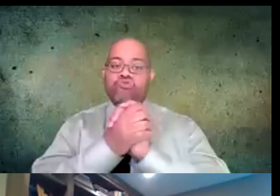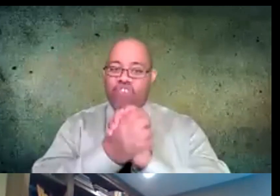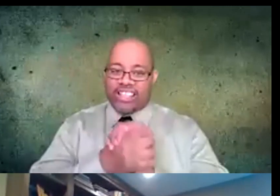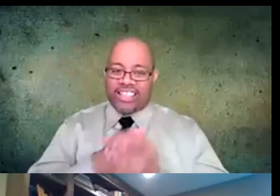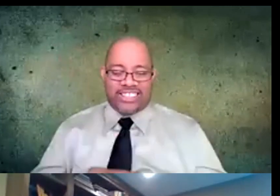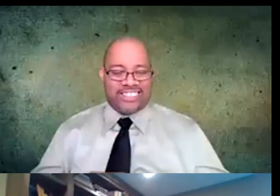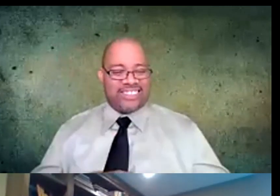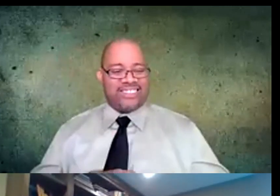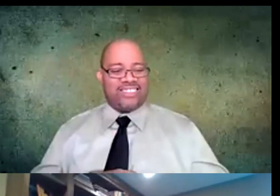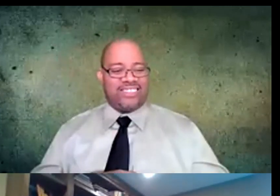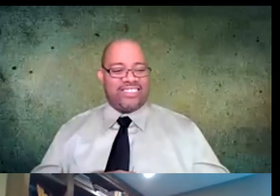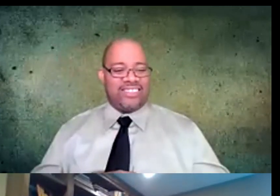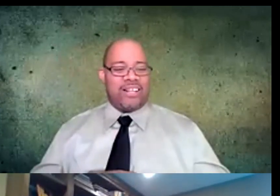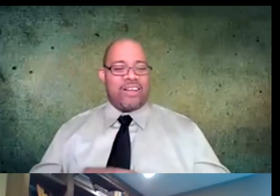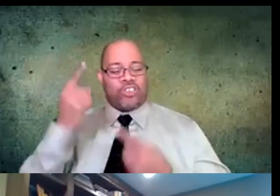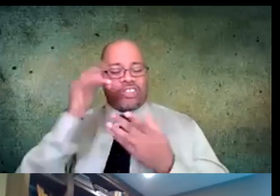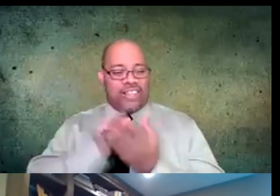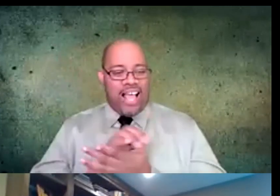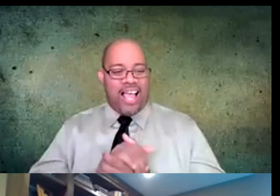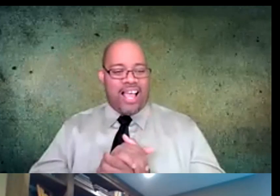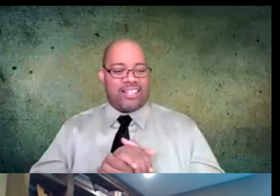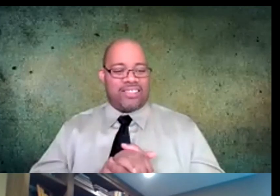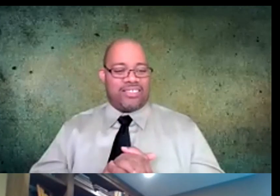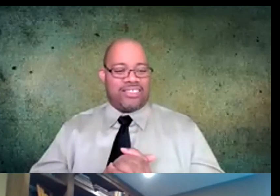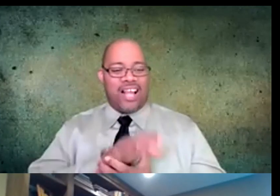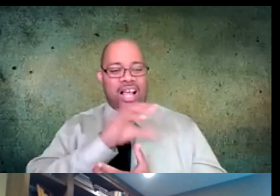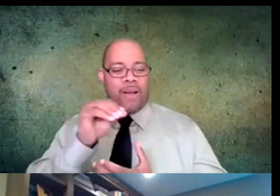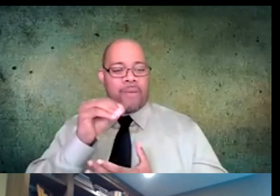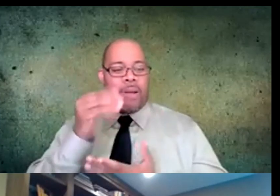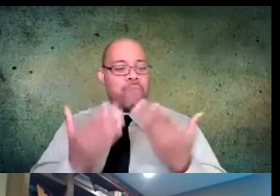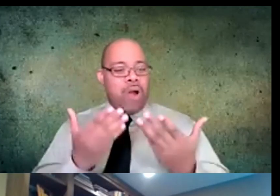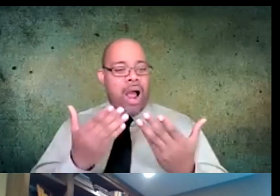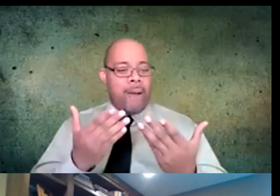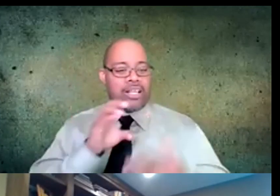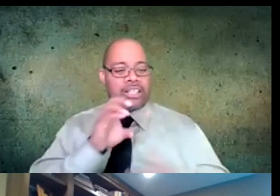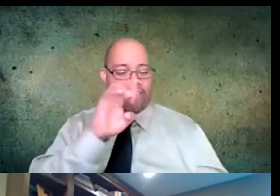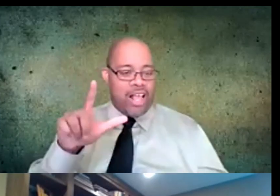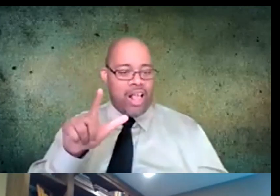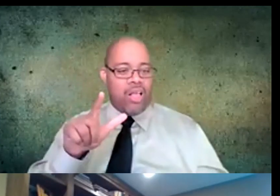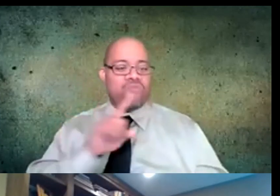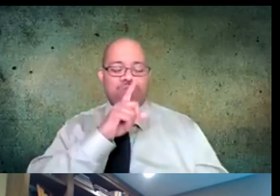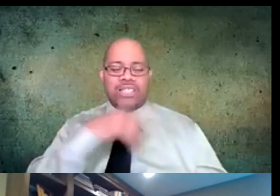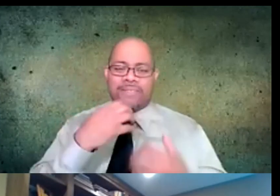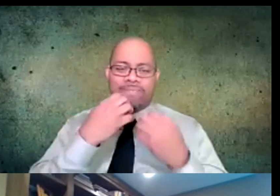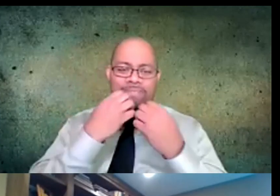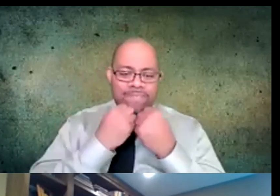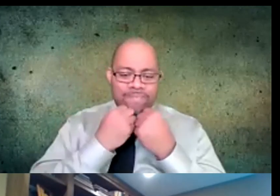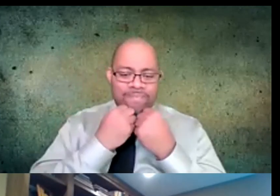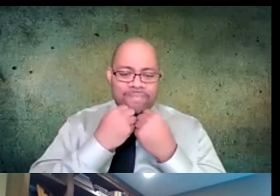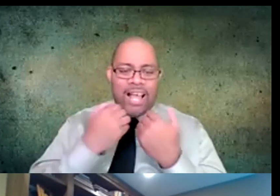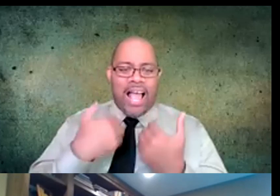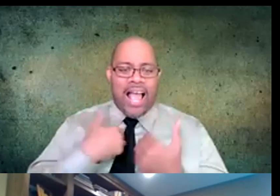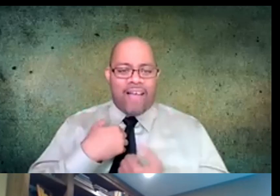congratulations. You know, consider that companies probably like Cerevel, that we really care the rigor of